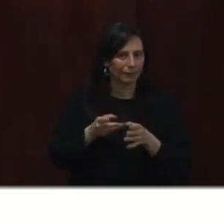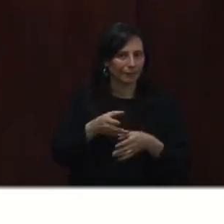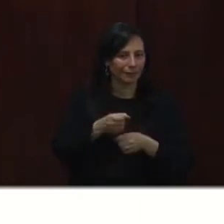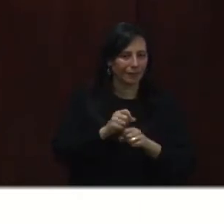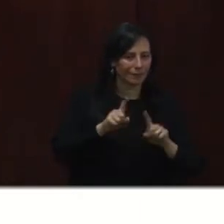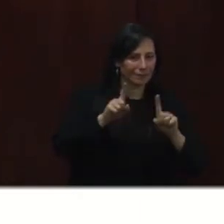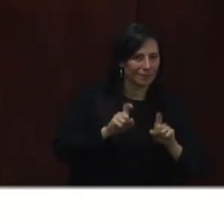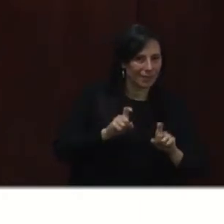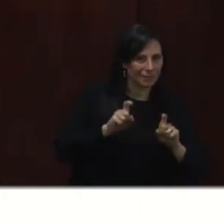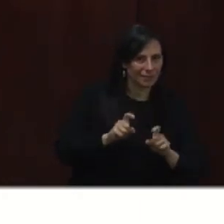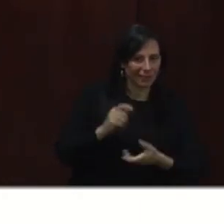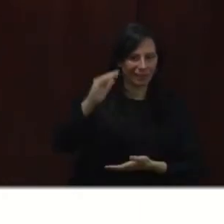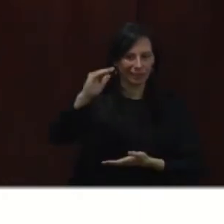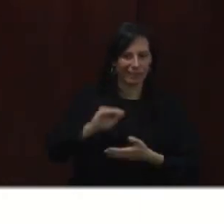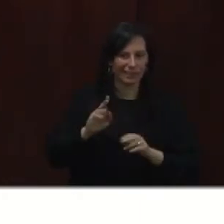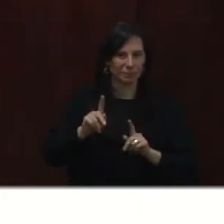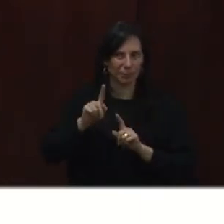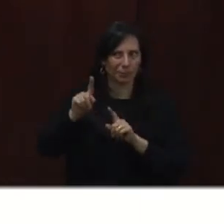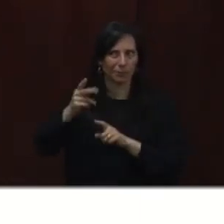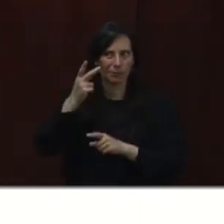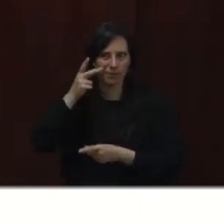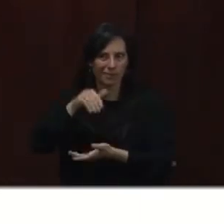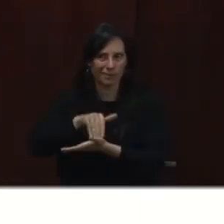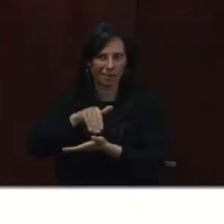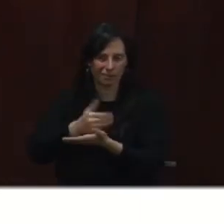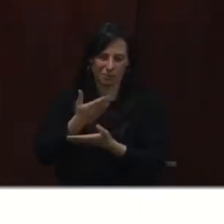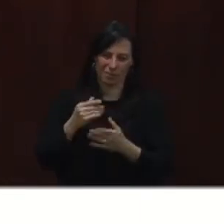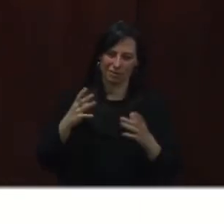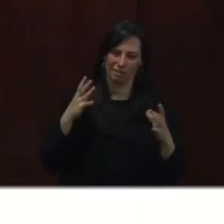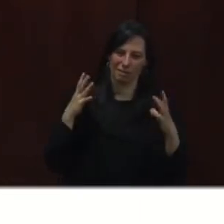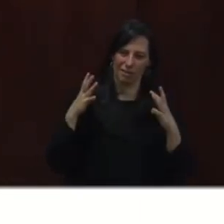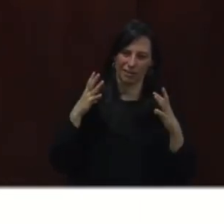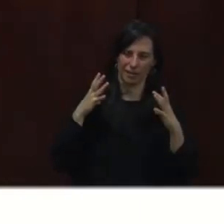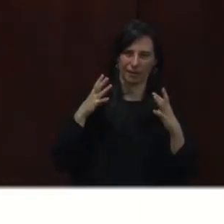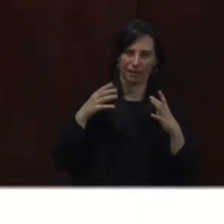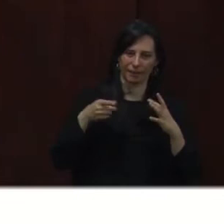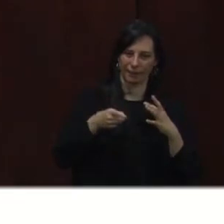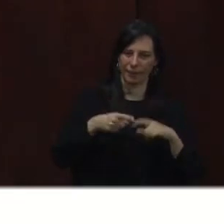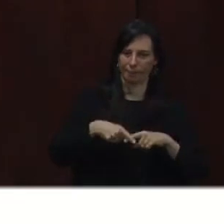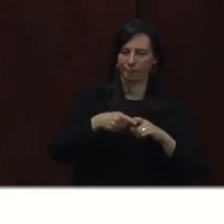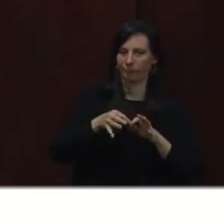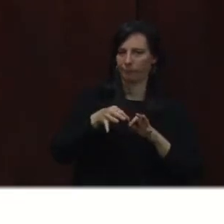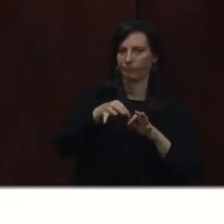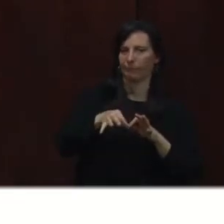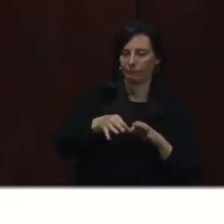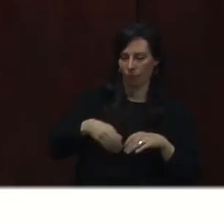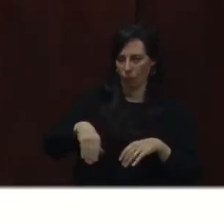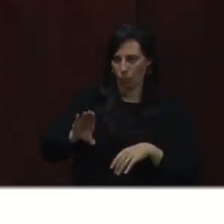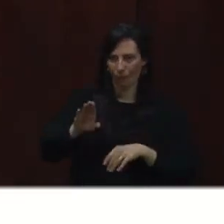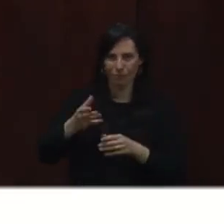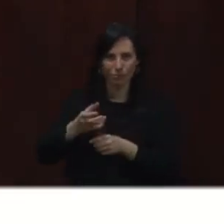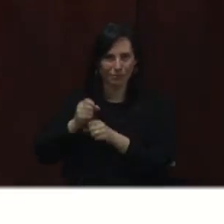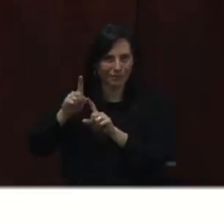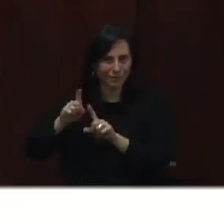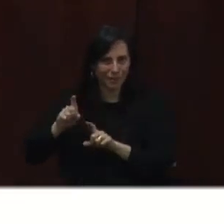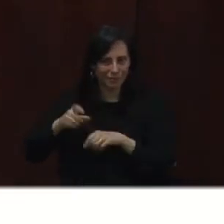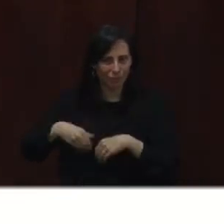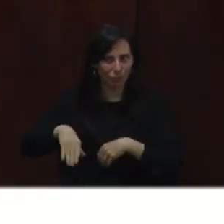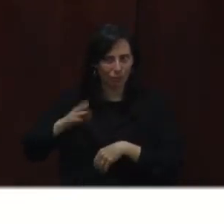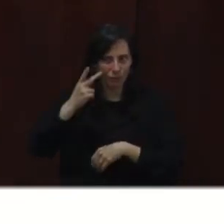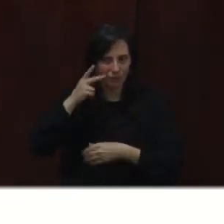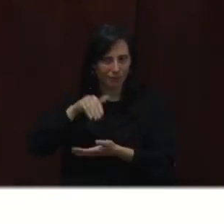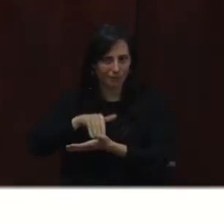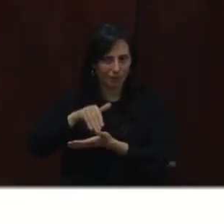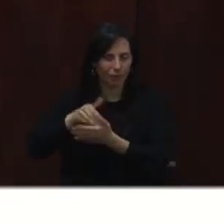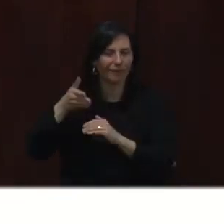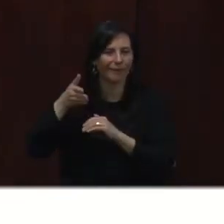or shortly after, and then seeking that care a little bit after the holiday. And so we saw